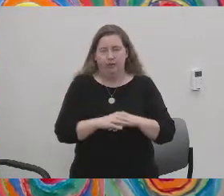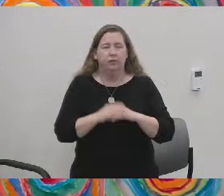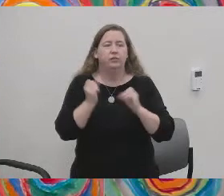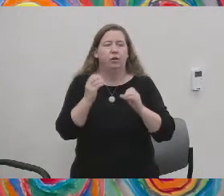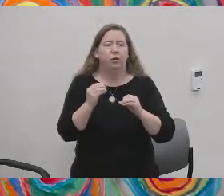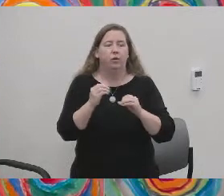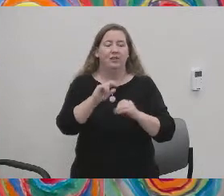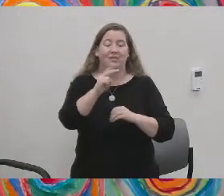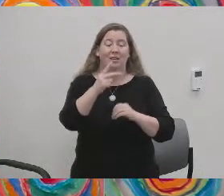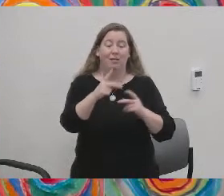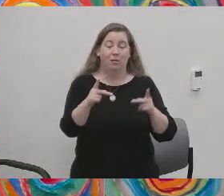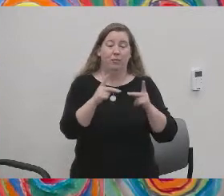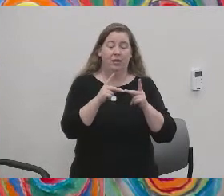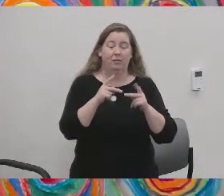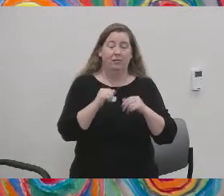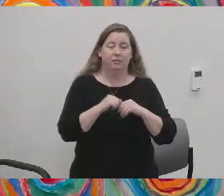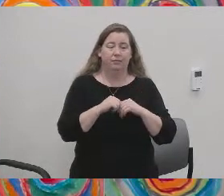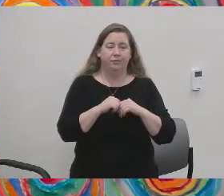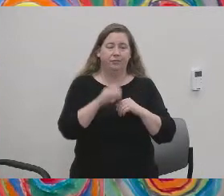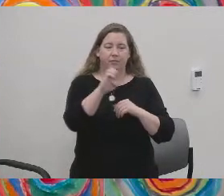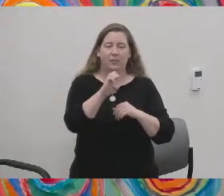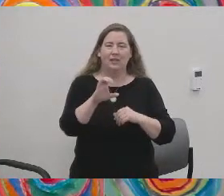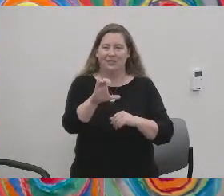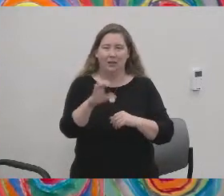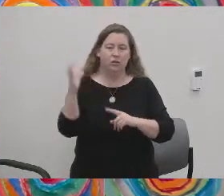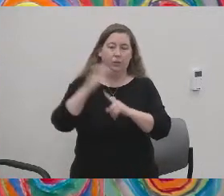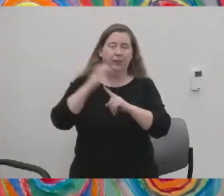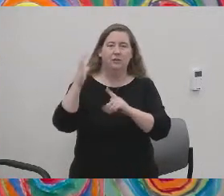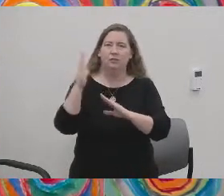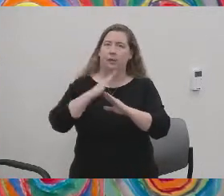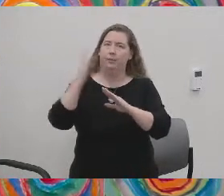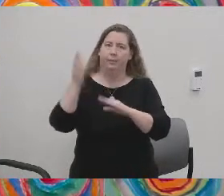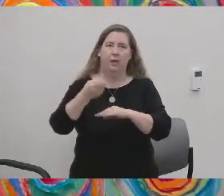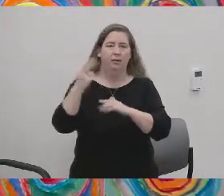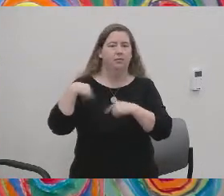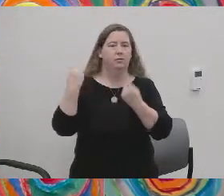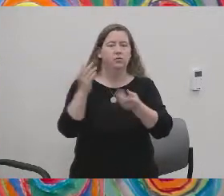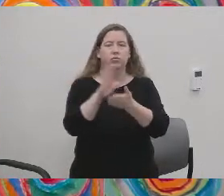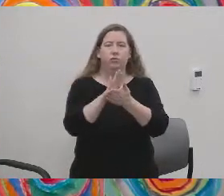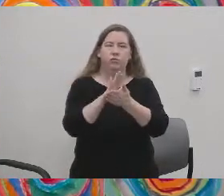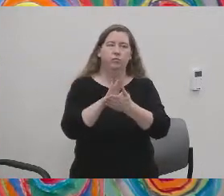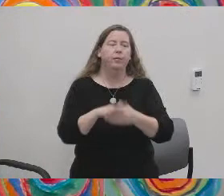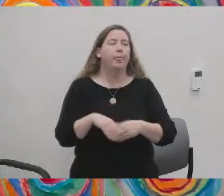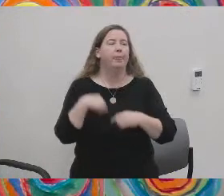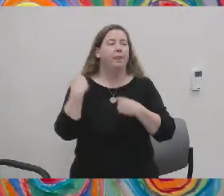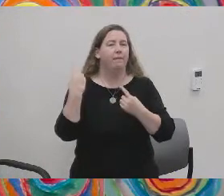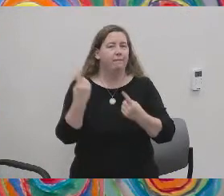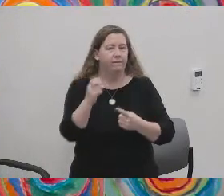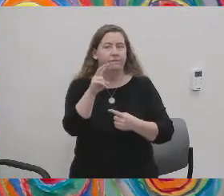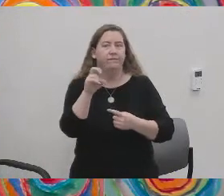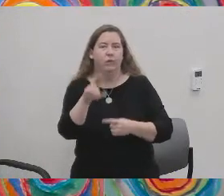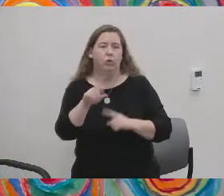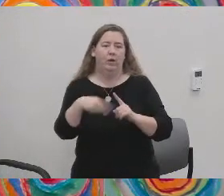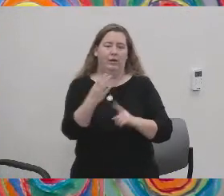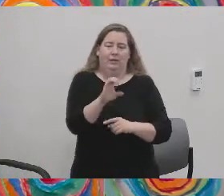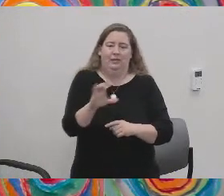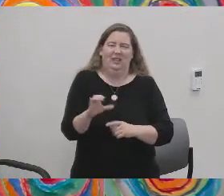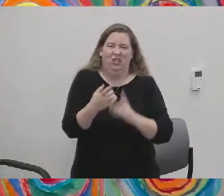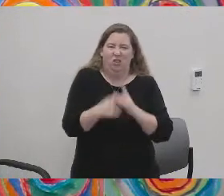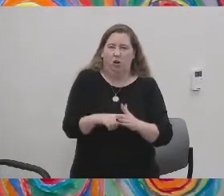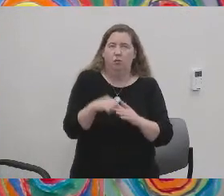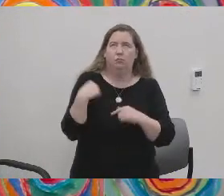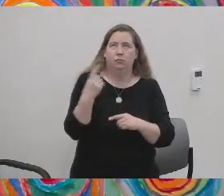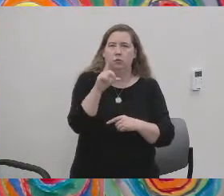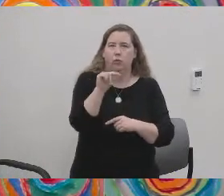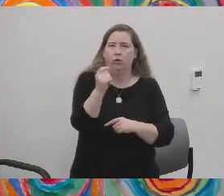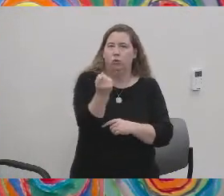second place finish in the ECC championships was the highest ever in school history when the ECC existed, which started in